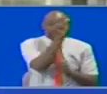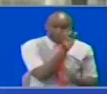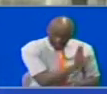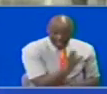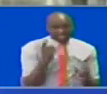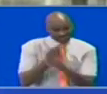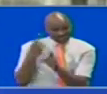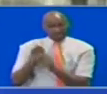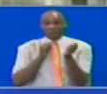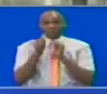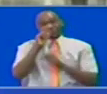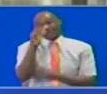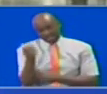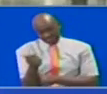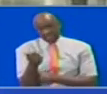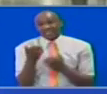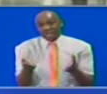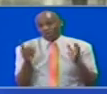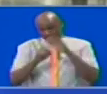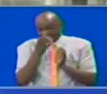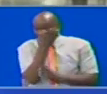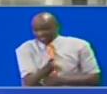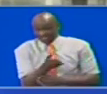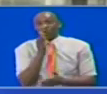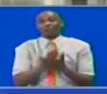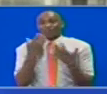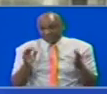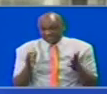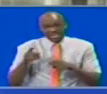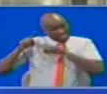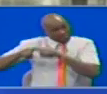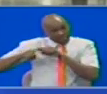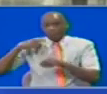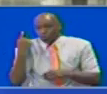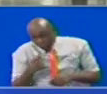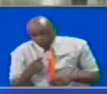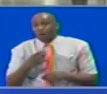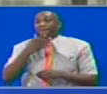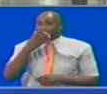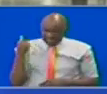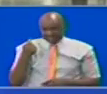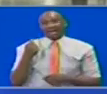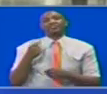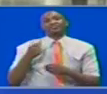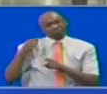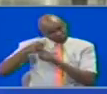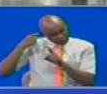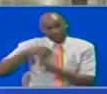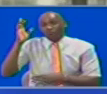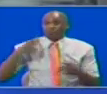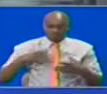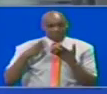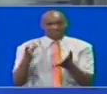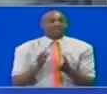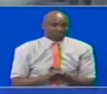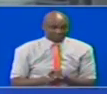blocks. As of what CS Balala has confirmed, it will depend on who rallies a better block that has more numbers to their